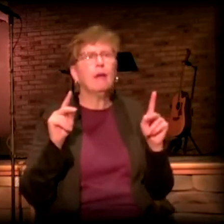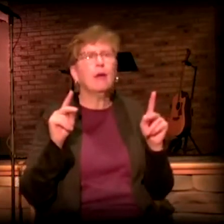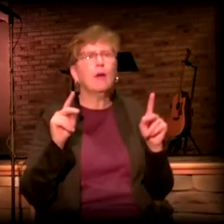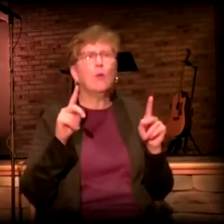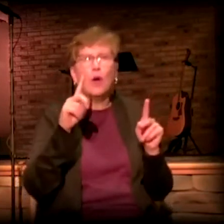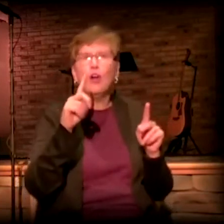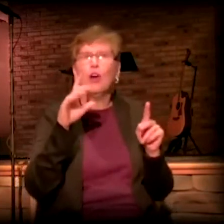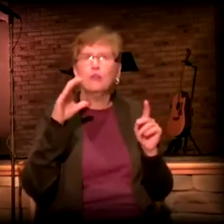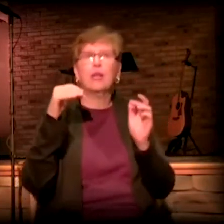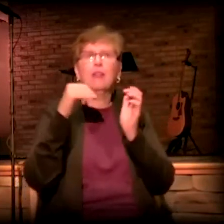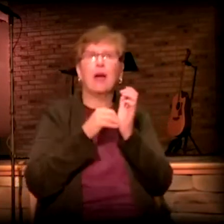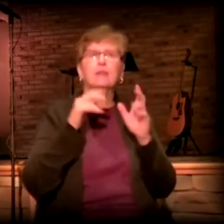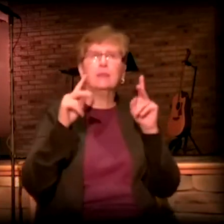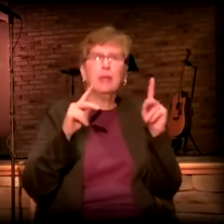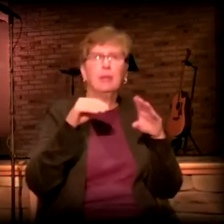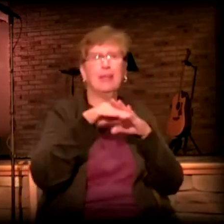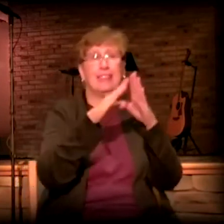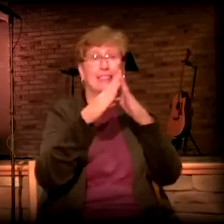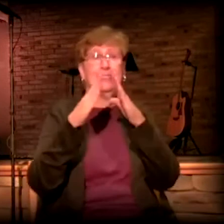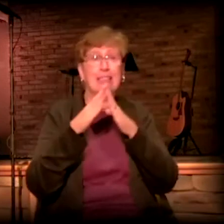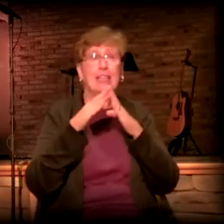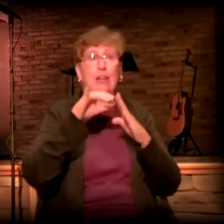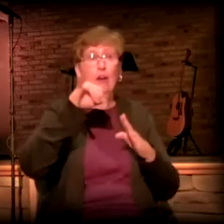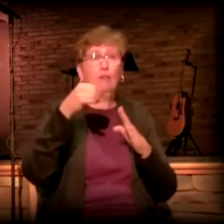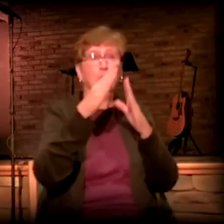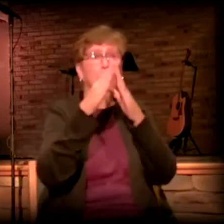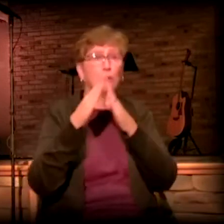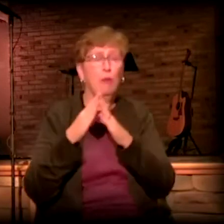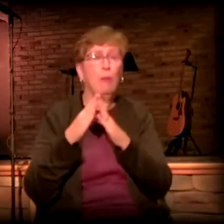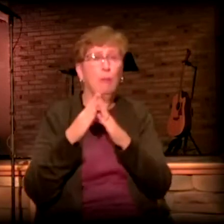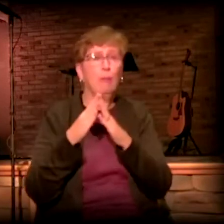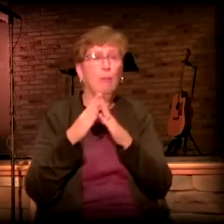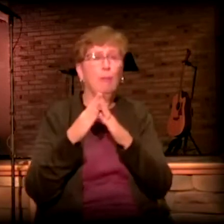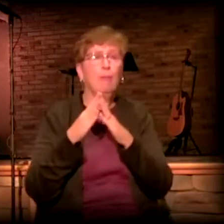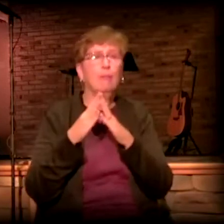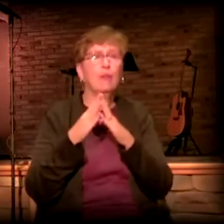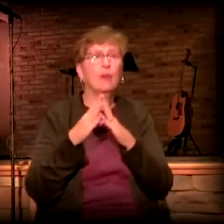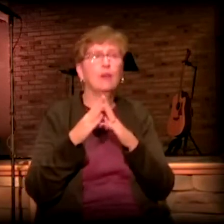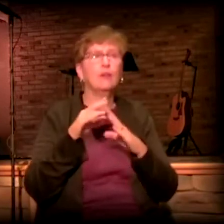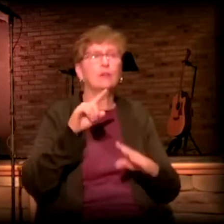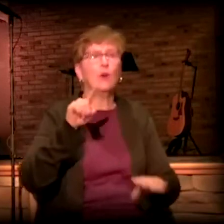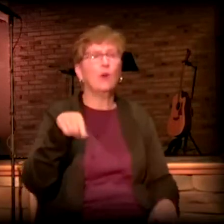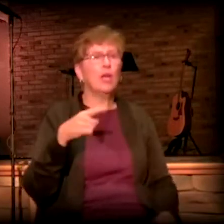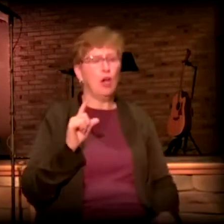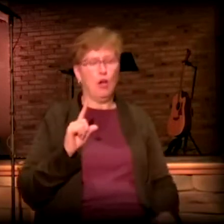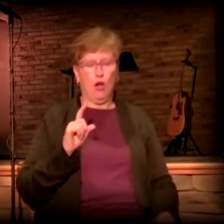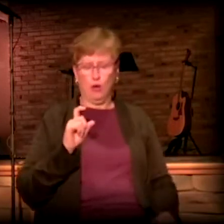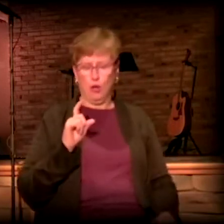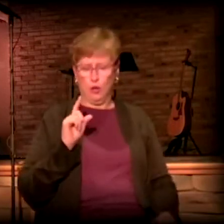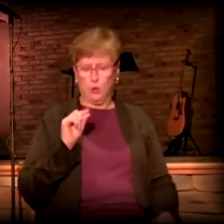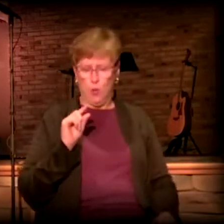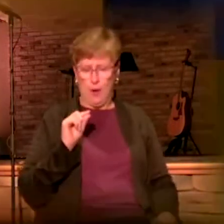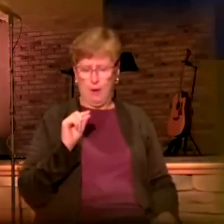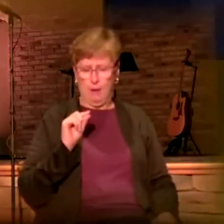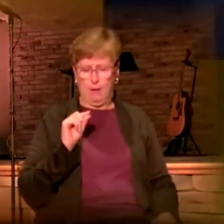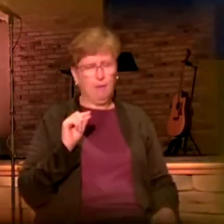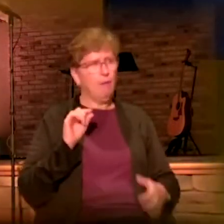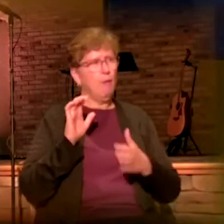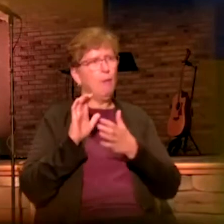100,000 people in the city of Jerusalem, and there's only 120 who believed in